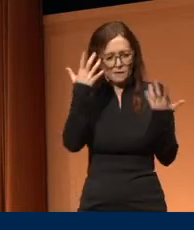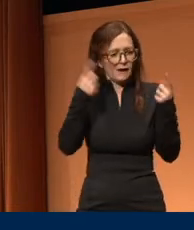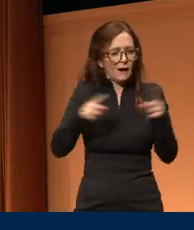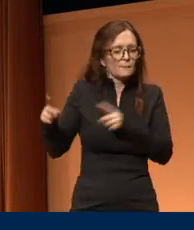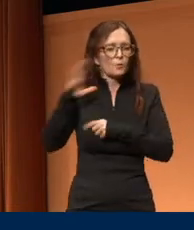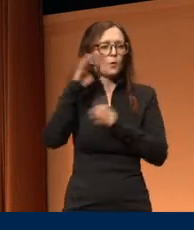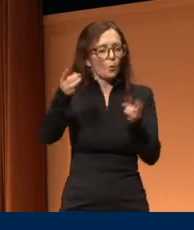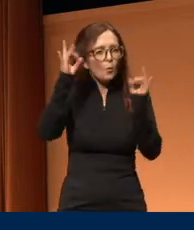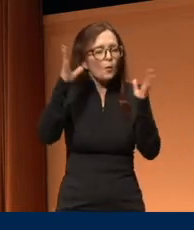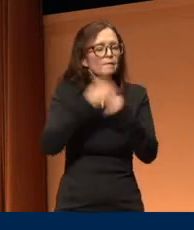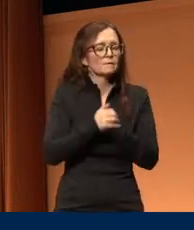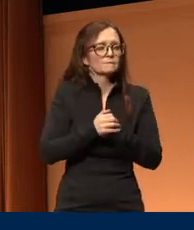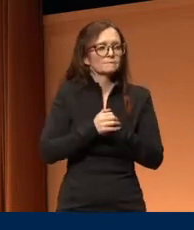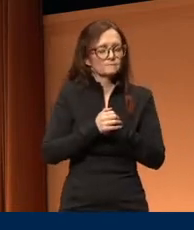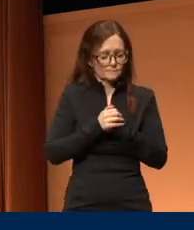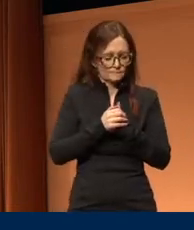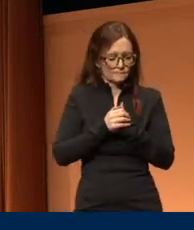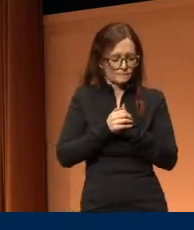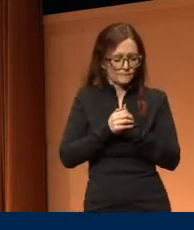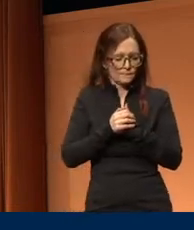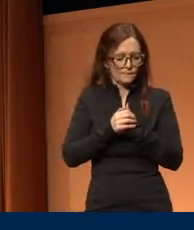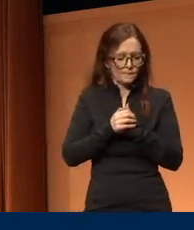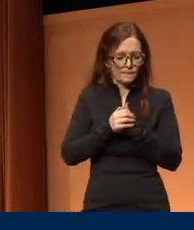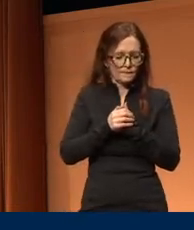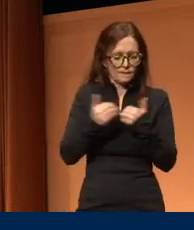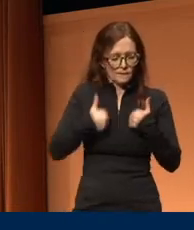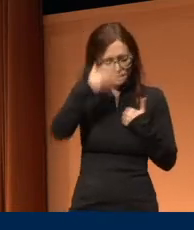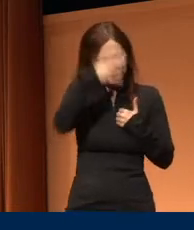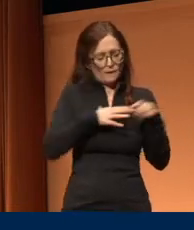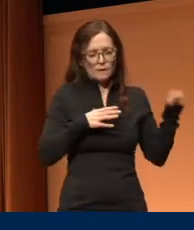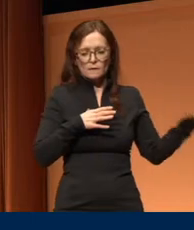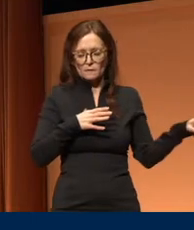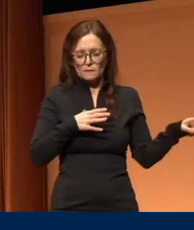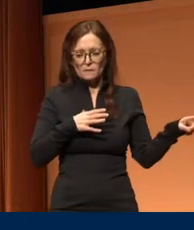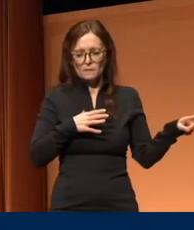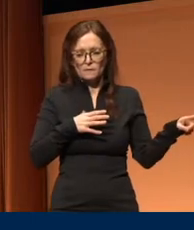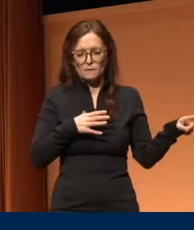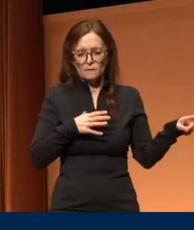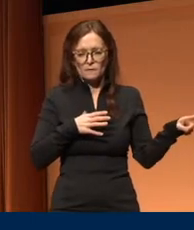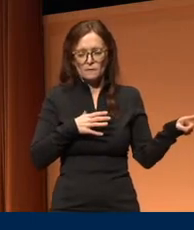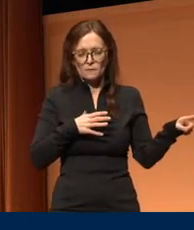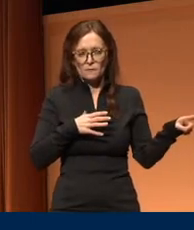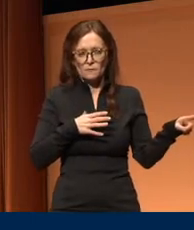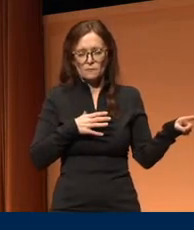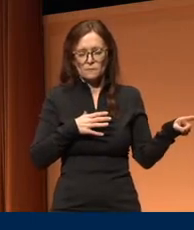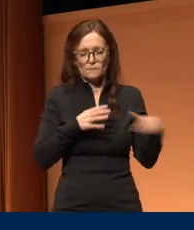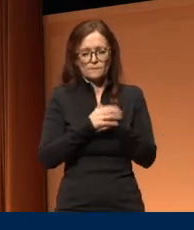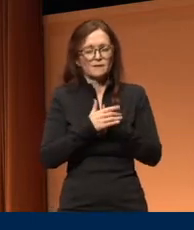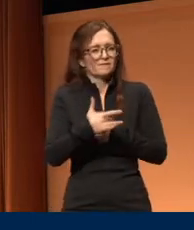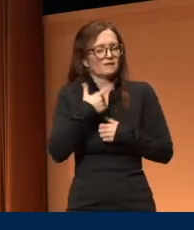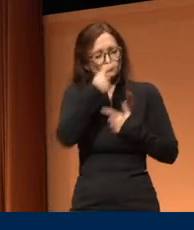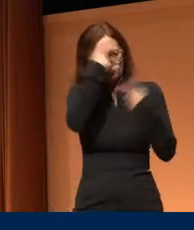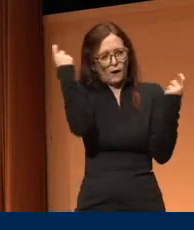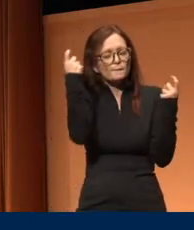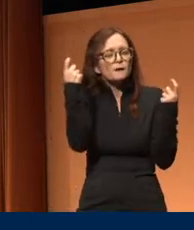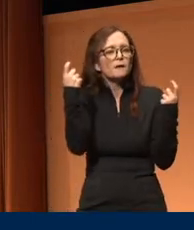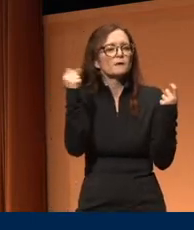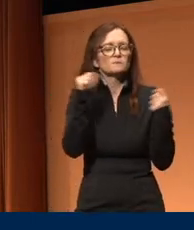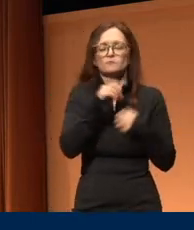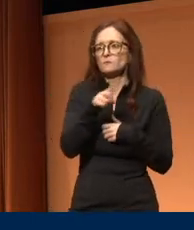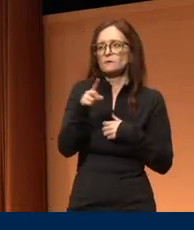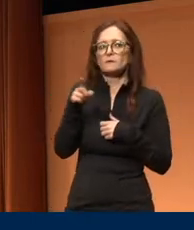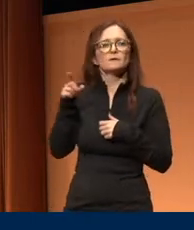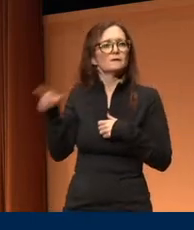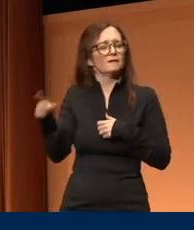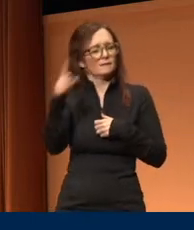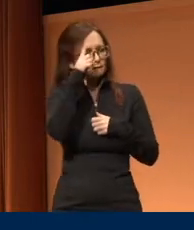control. End of quote. The young man simply triggers Finbar's childhood trauma. Meanwhile, here is what Chris